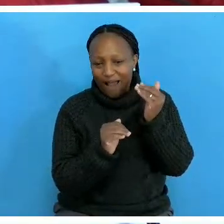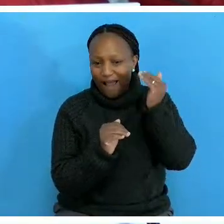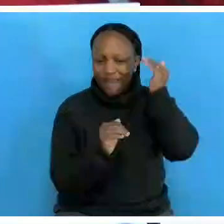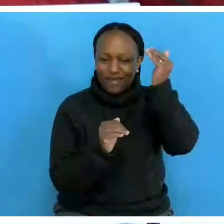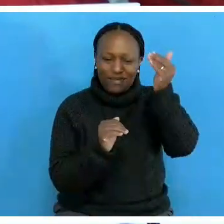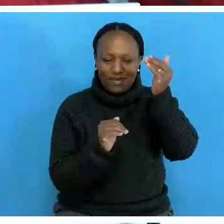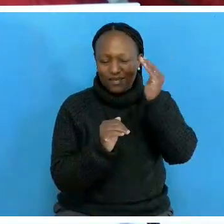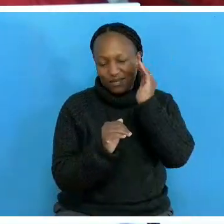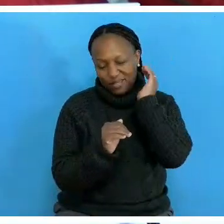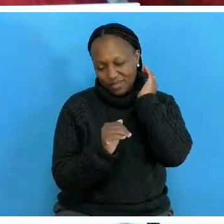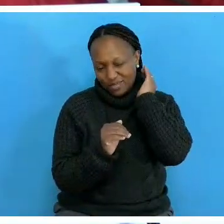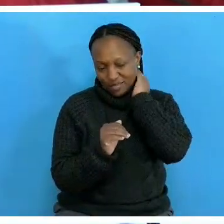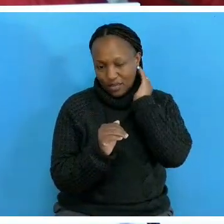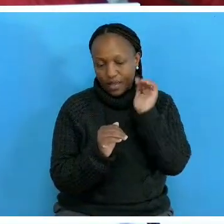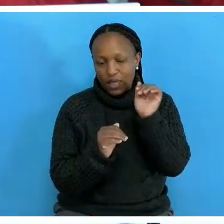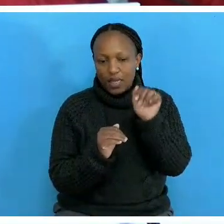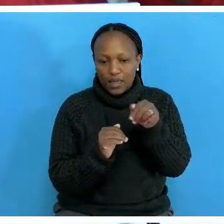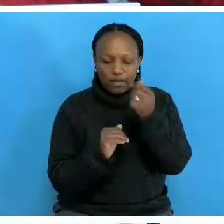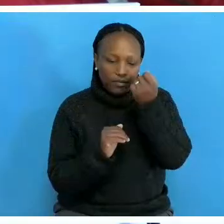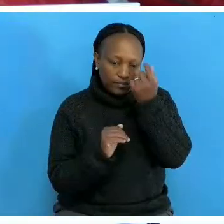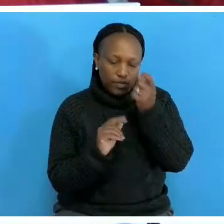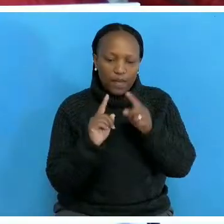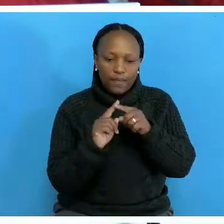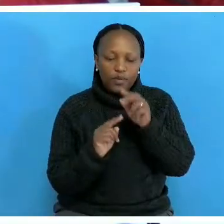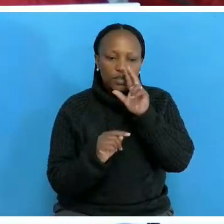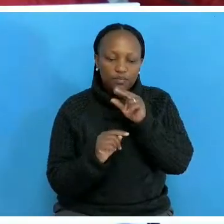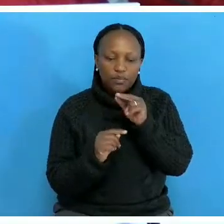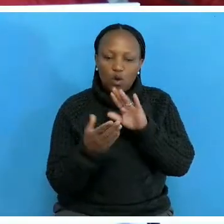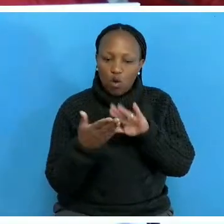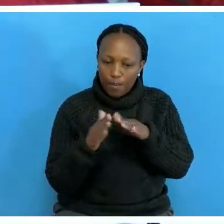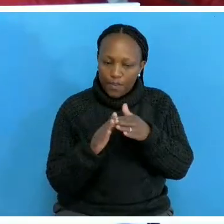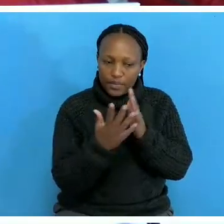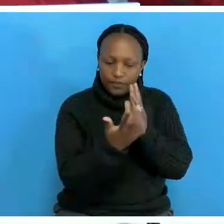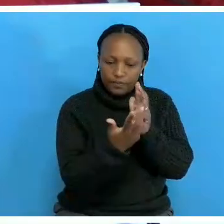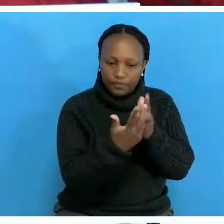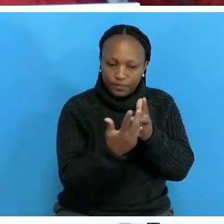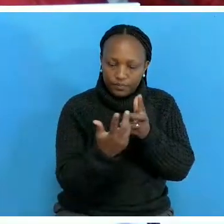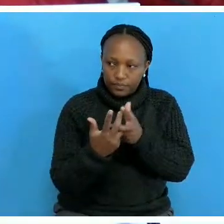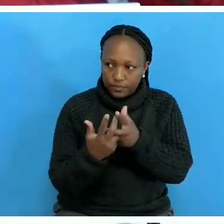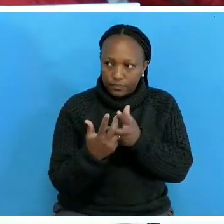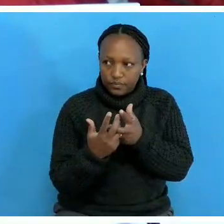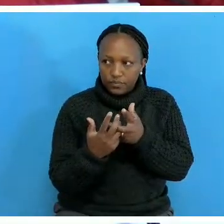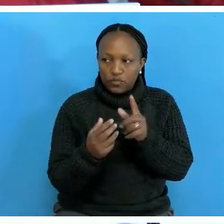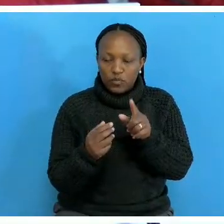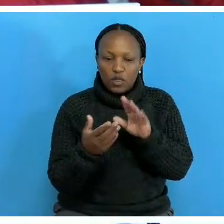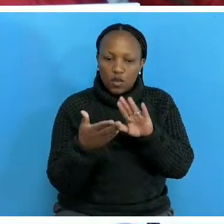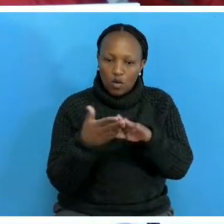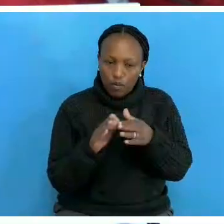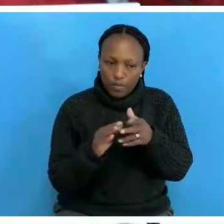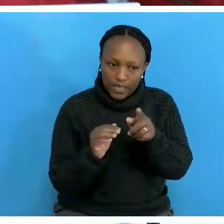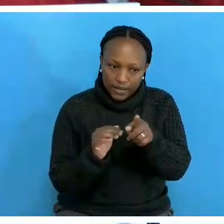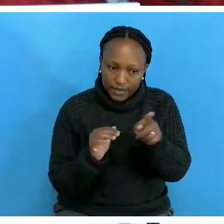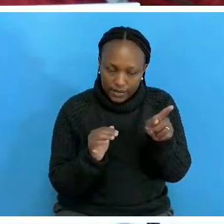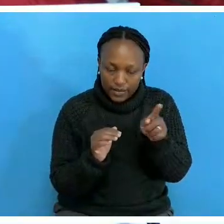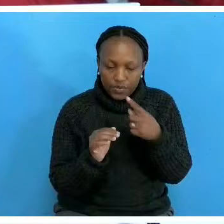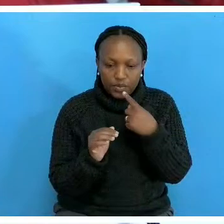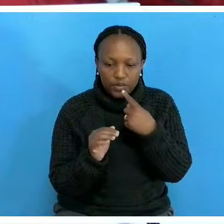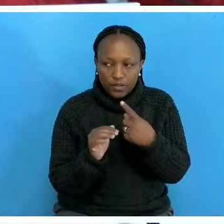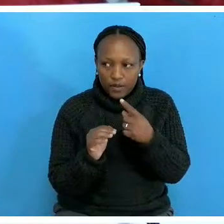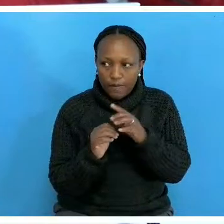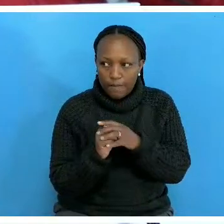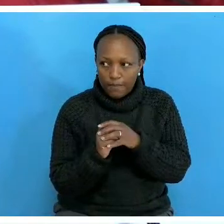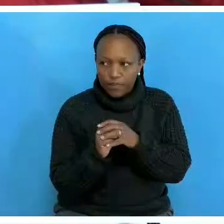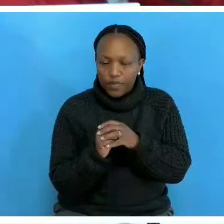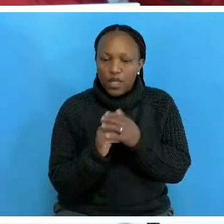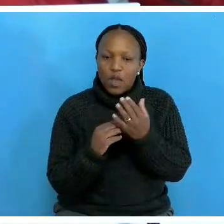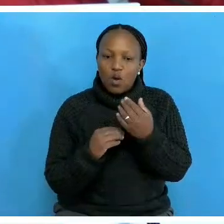We understand that, but we need to speak to the communities as such. We need to come to the community and say, we,